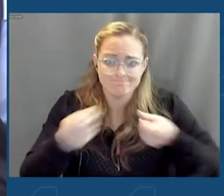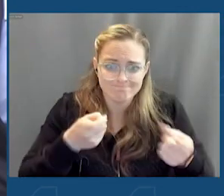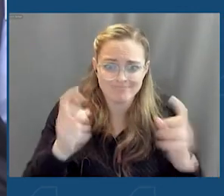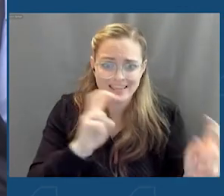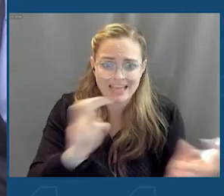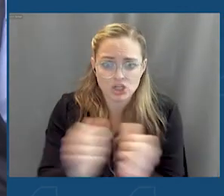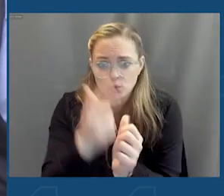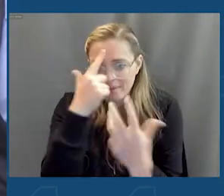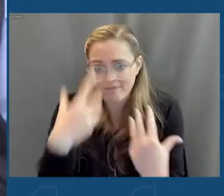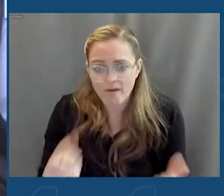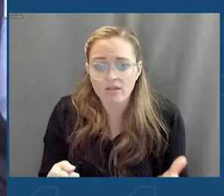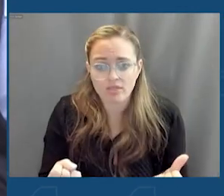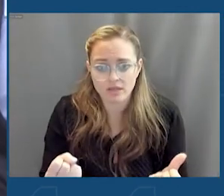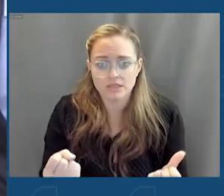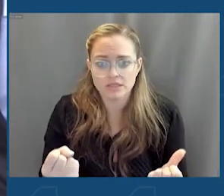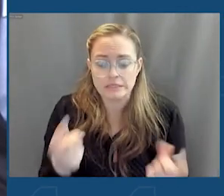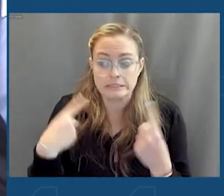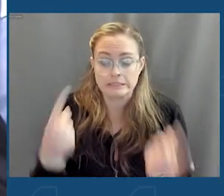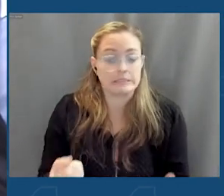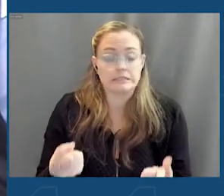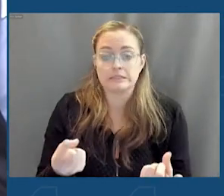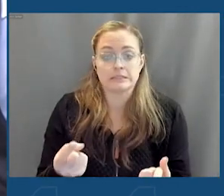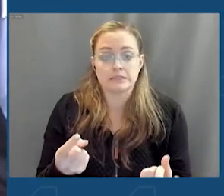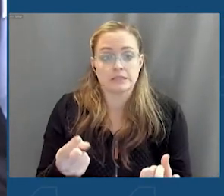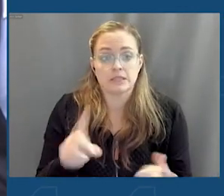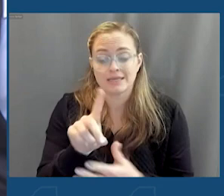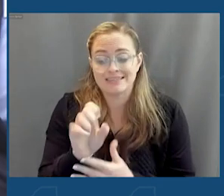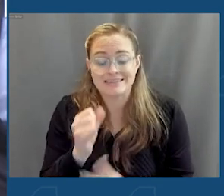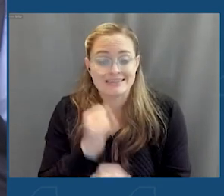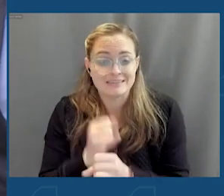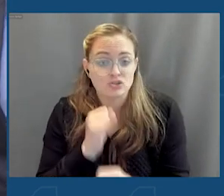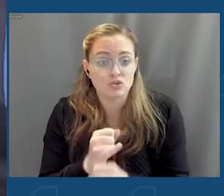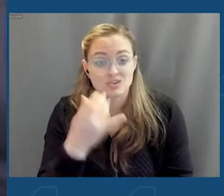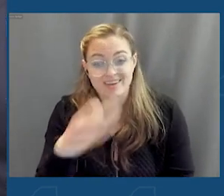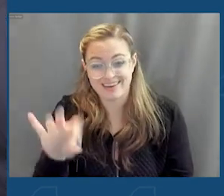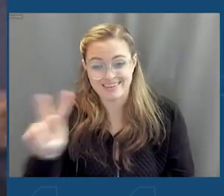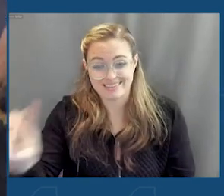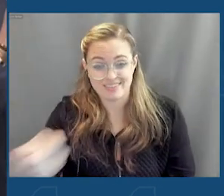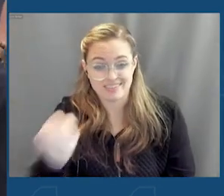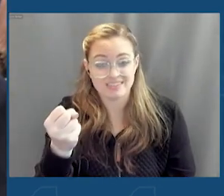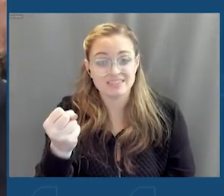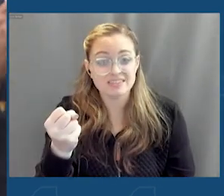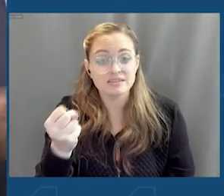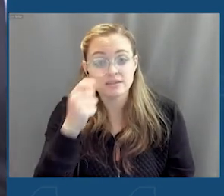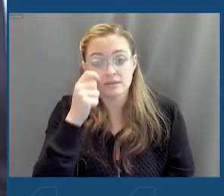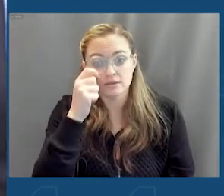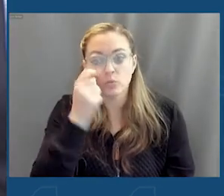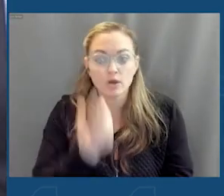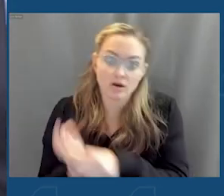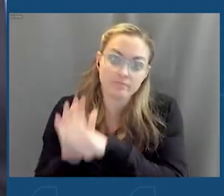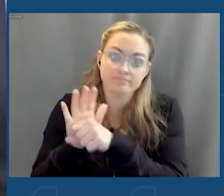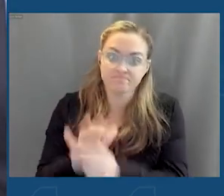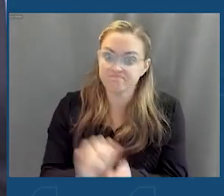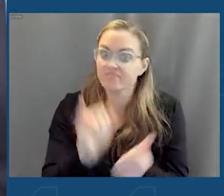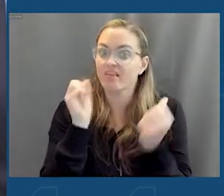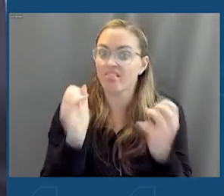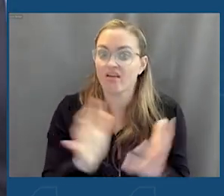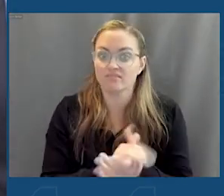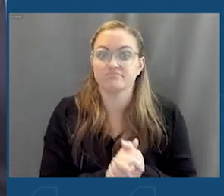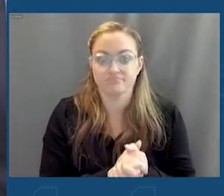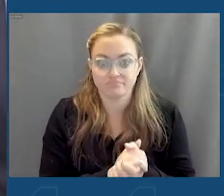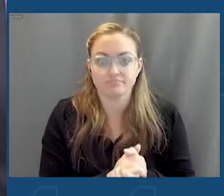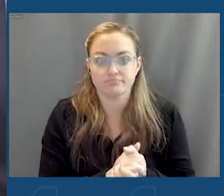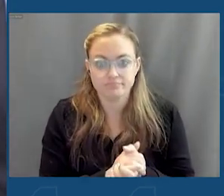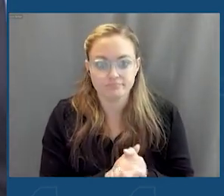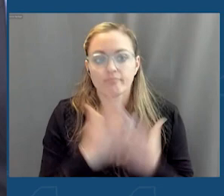mental health since the deinstitutionalization of the 1970s. We are leaning hard on this. And again, I thank Commissioner Sullivan. We're going to